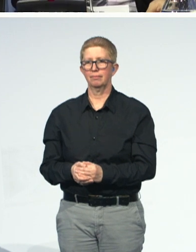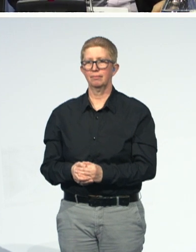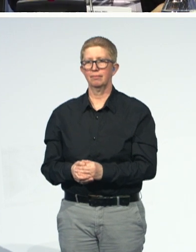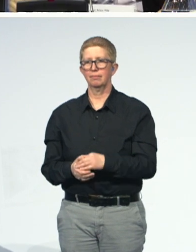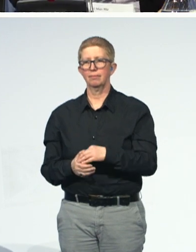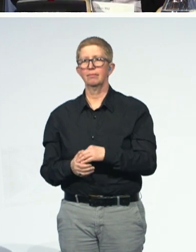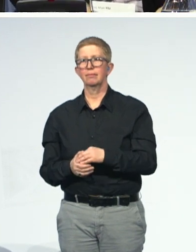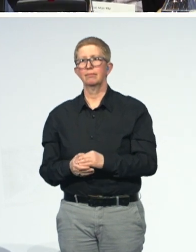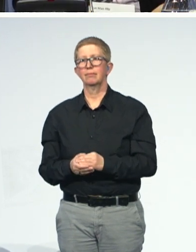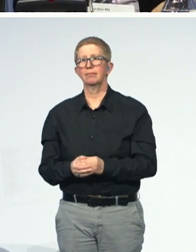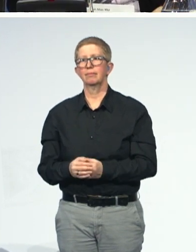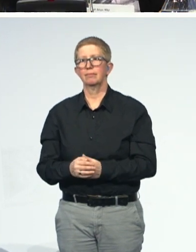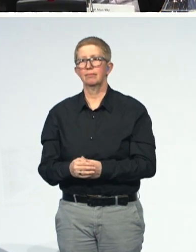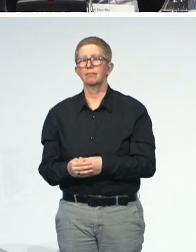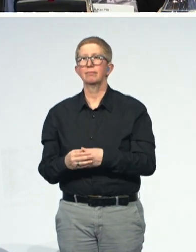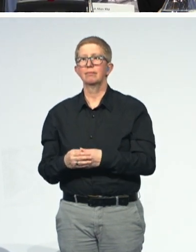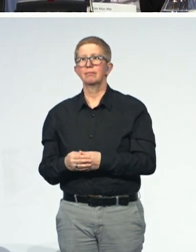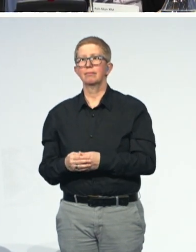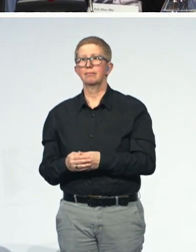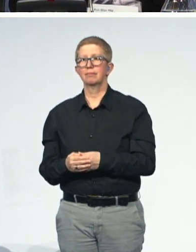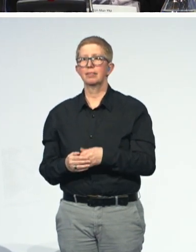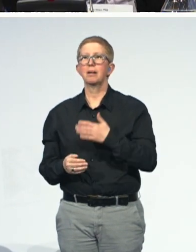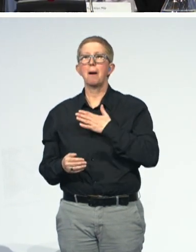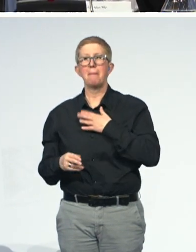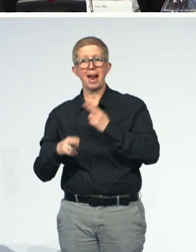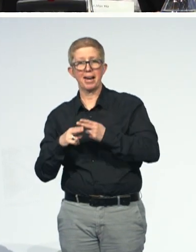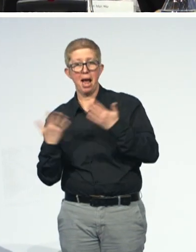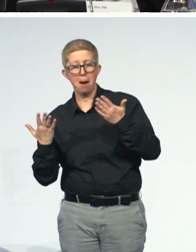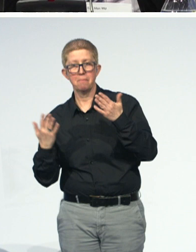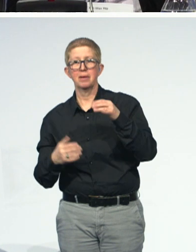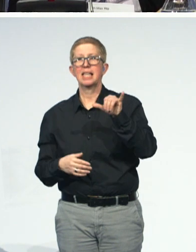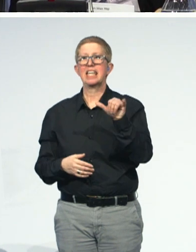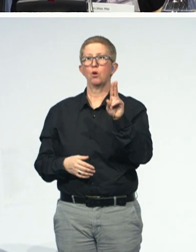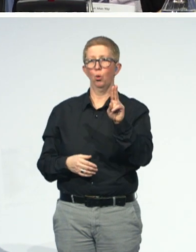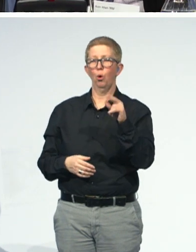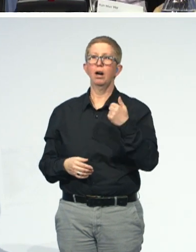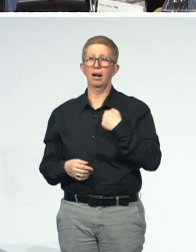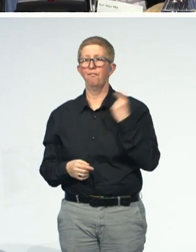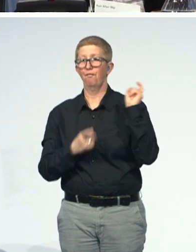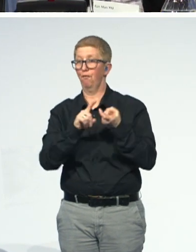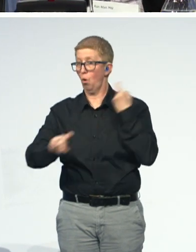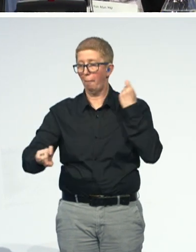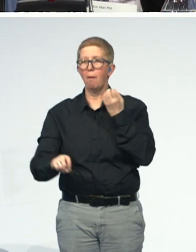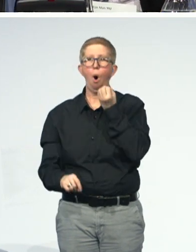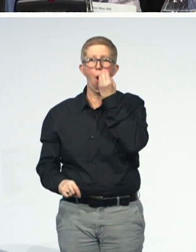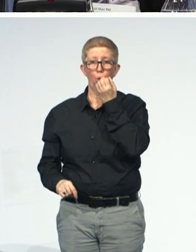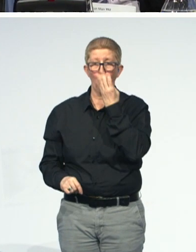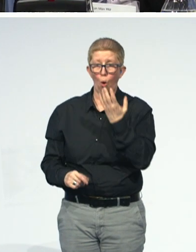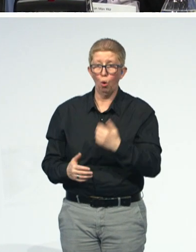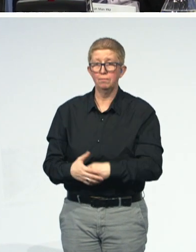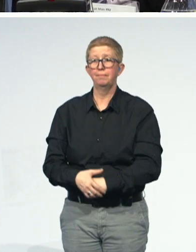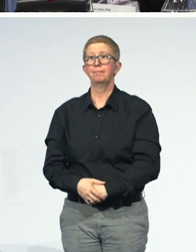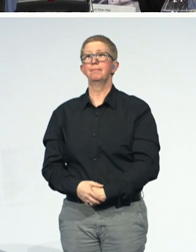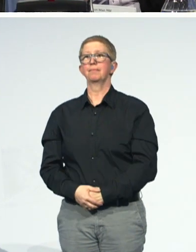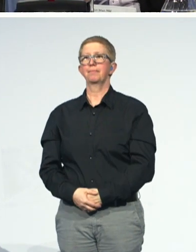Okay, yeah, I'm Chris Yu from Hong Kong. Yeah, so on behalf of the